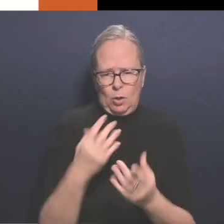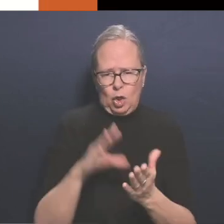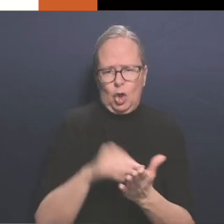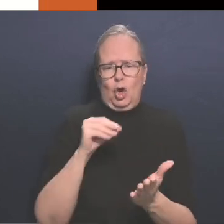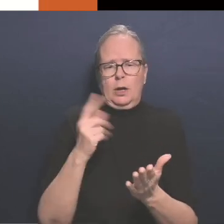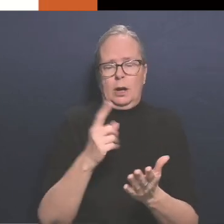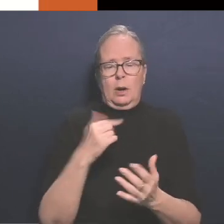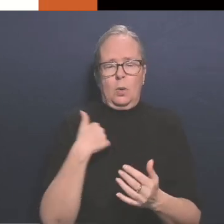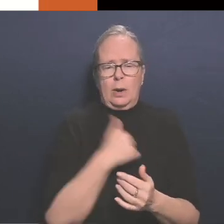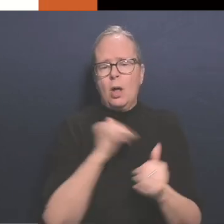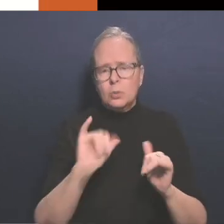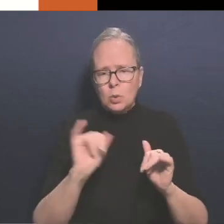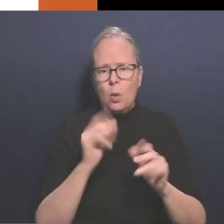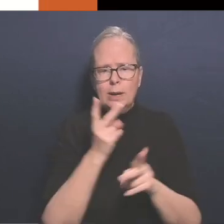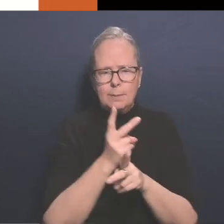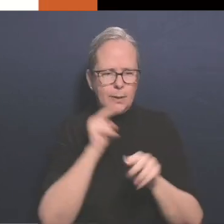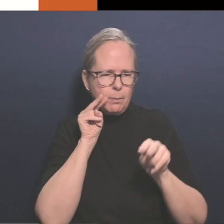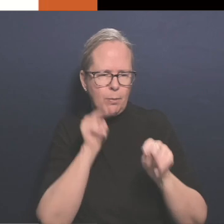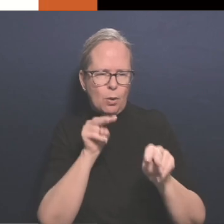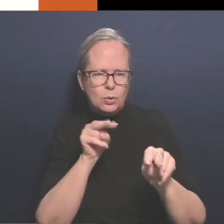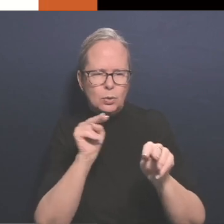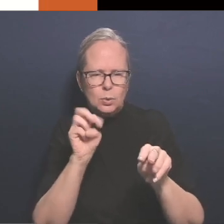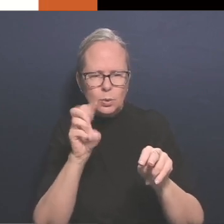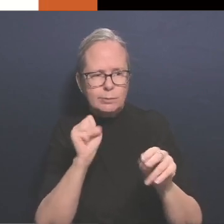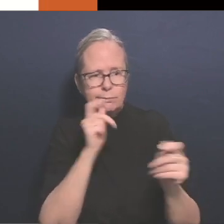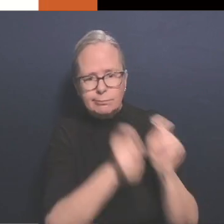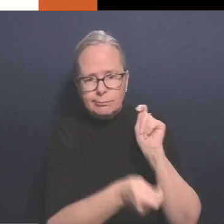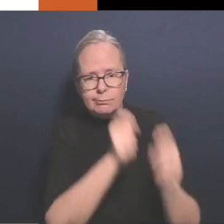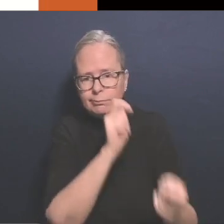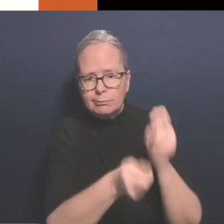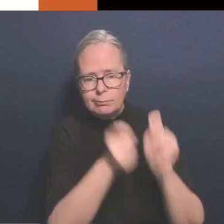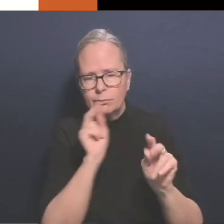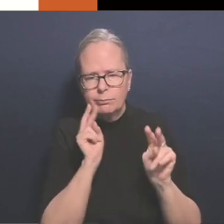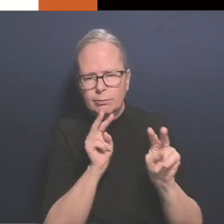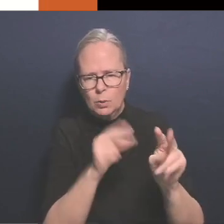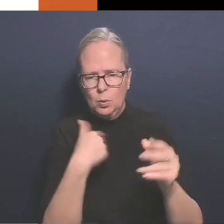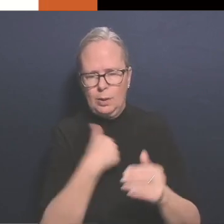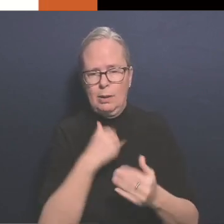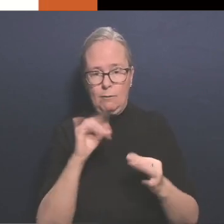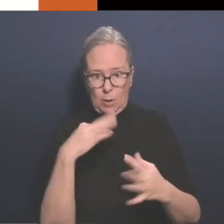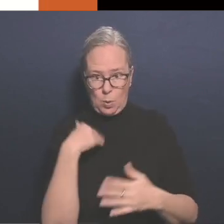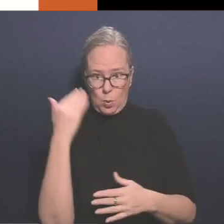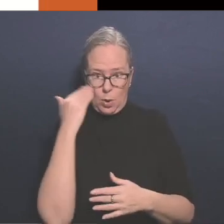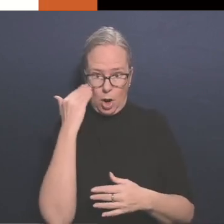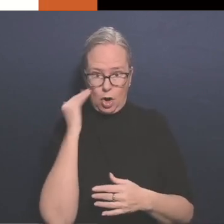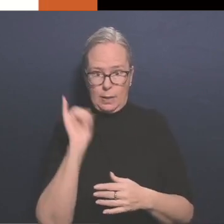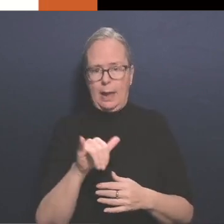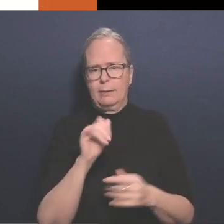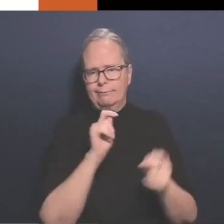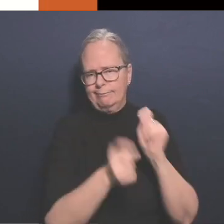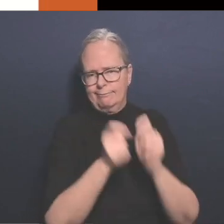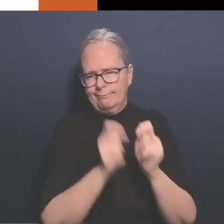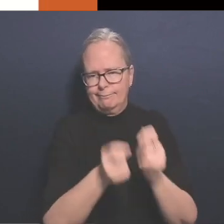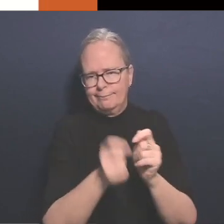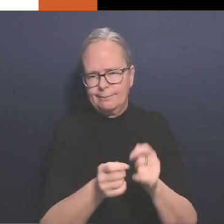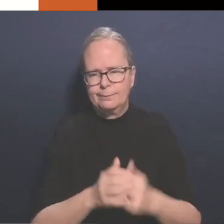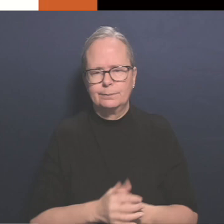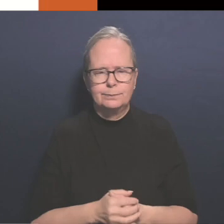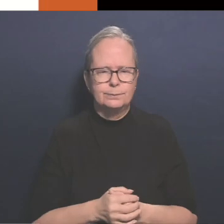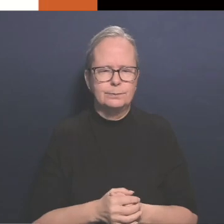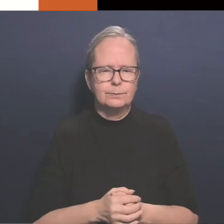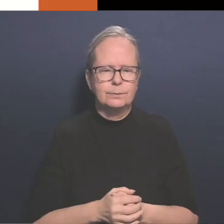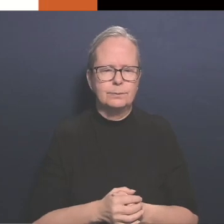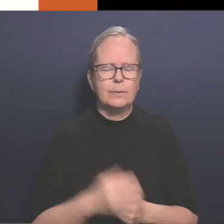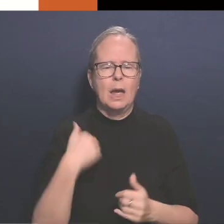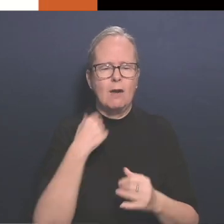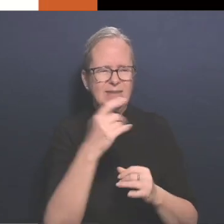on the link that we present to you that will now take you to the government site. And what we do, we try to